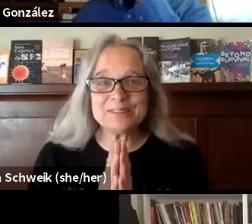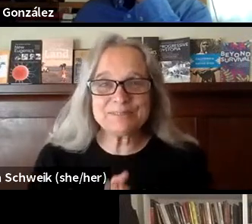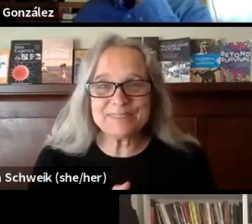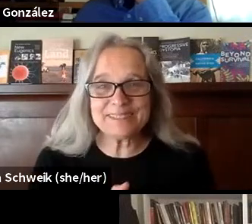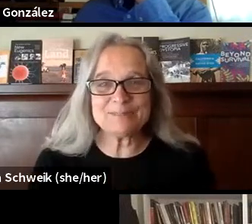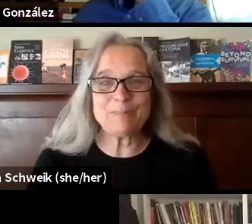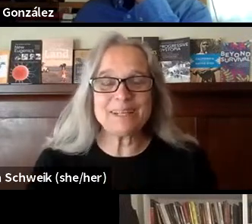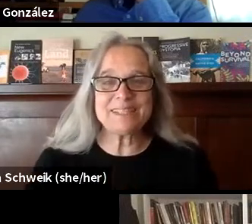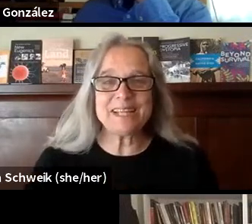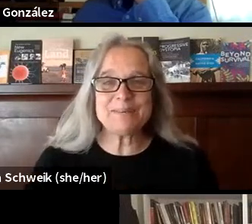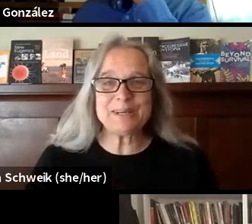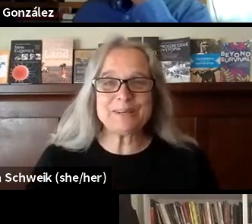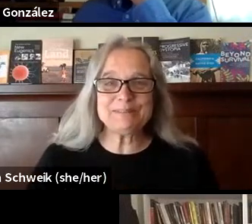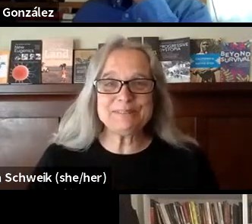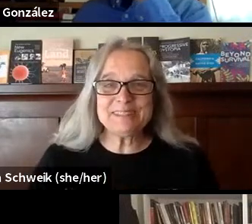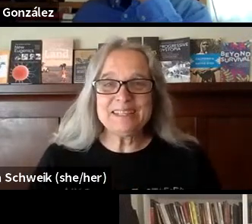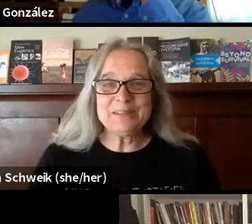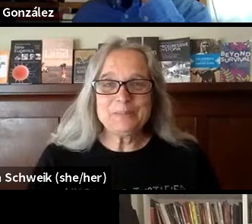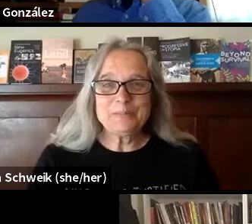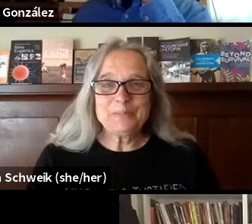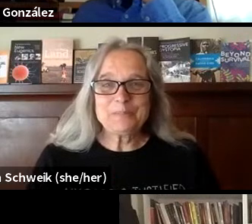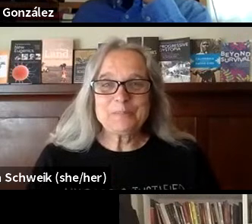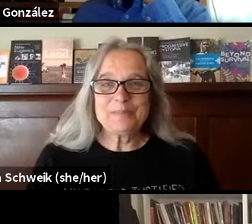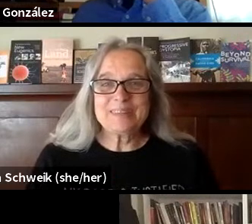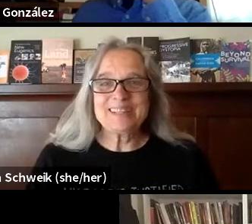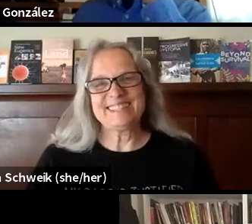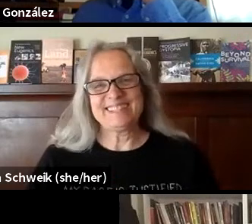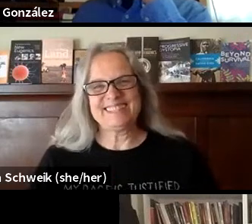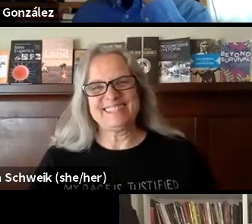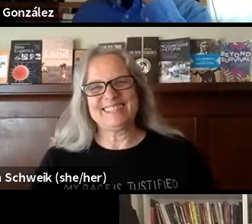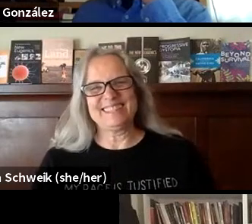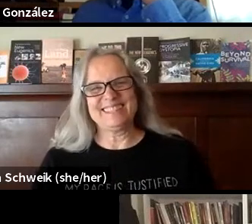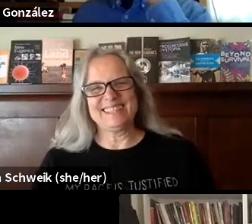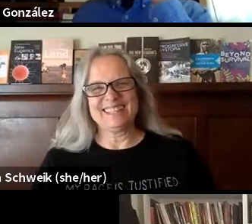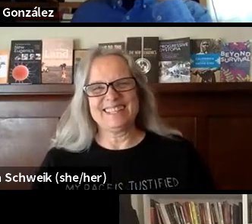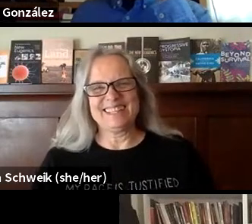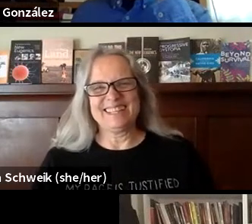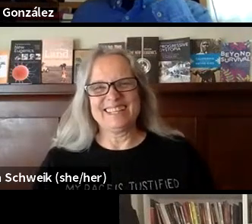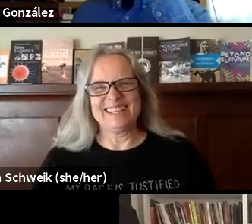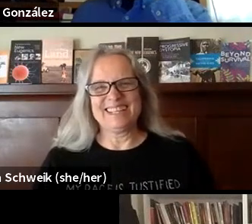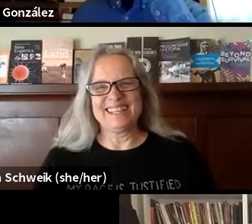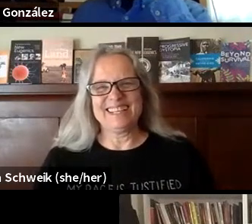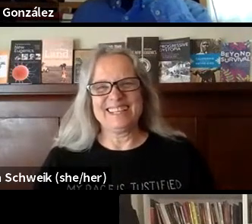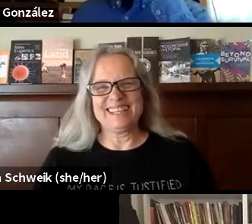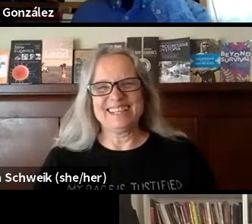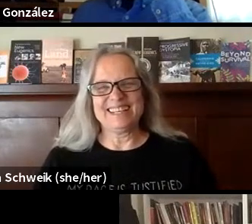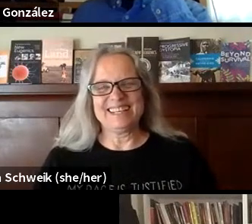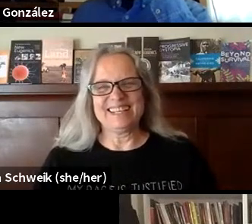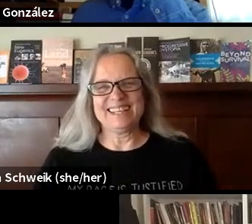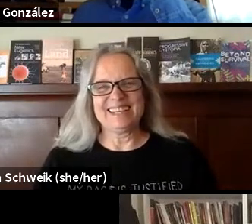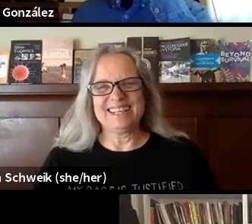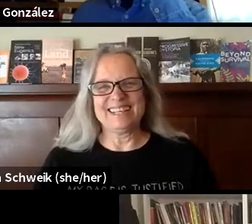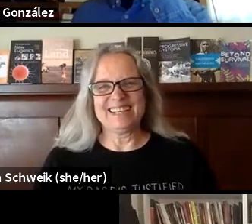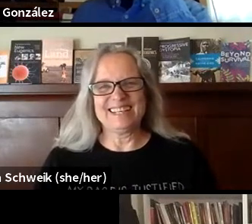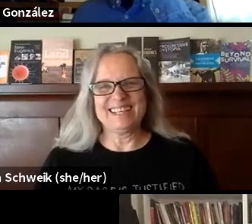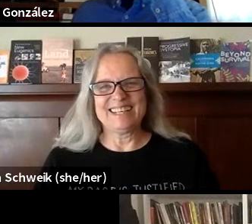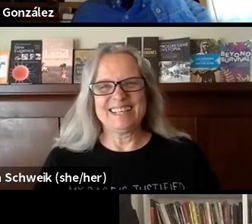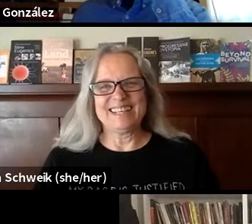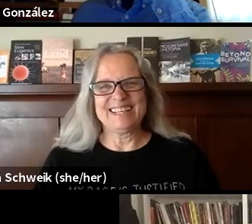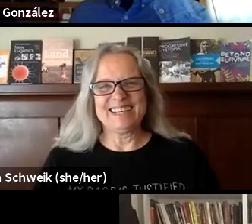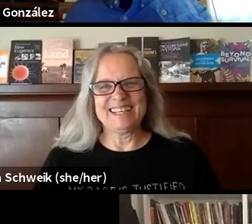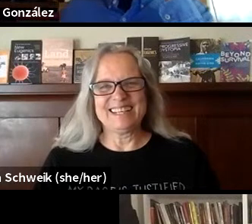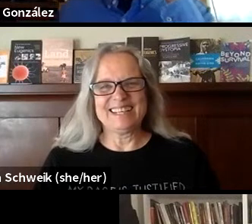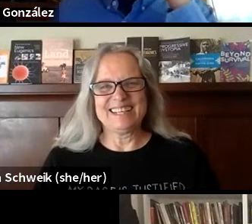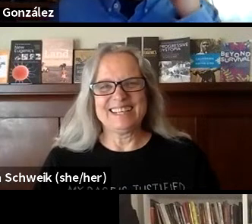an innocent by the name of avira yeah so she was one one can vouch for me she